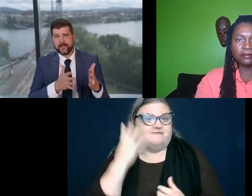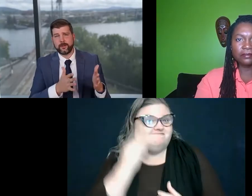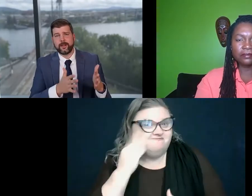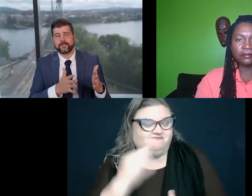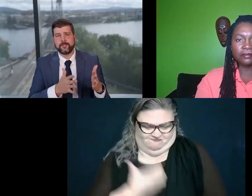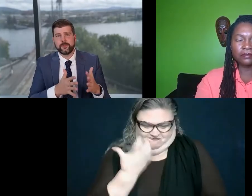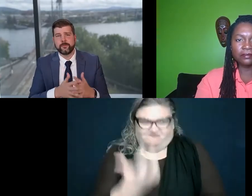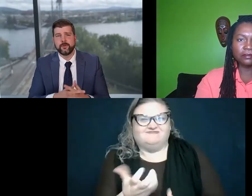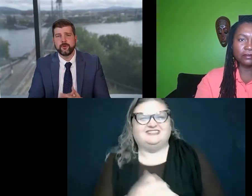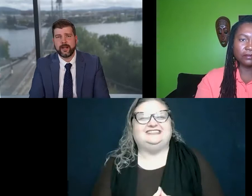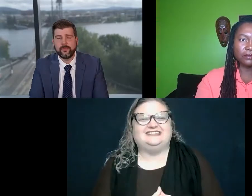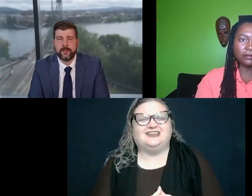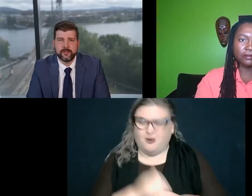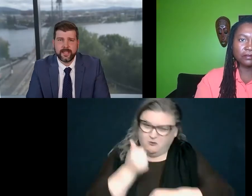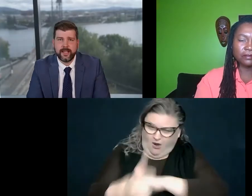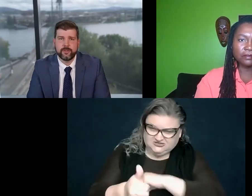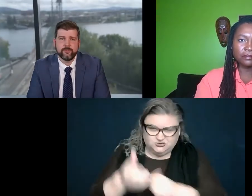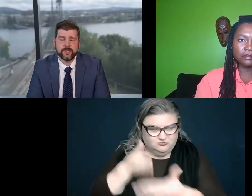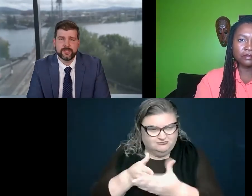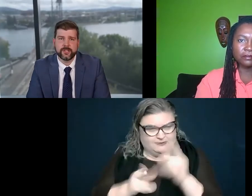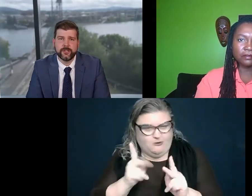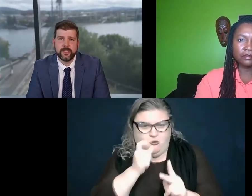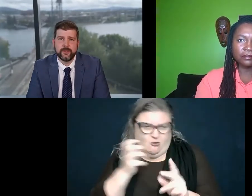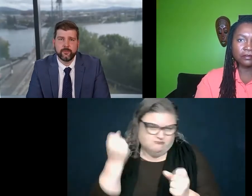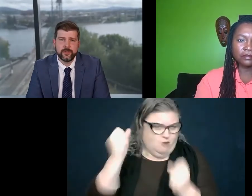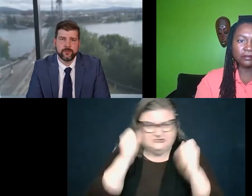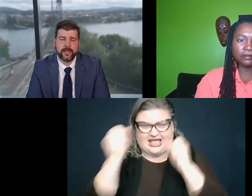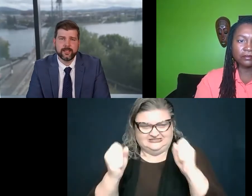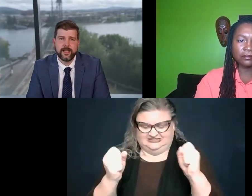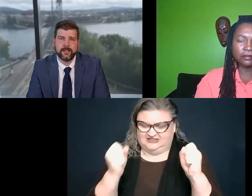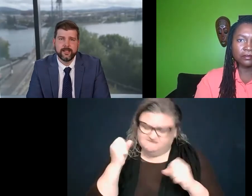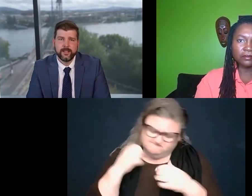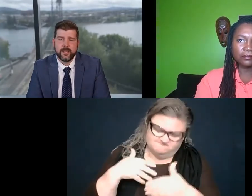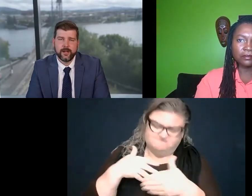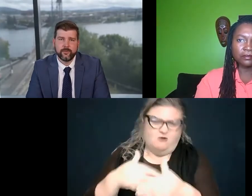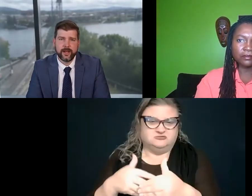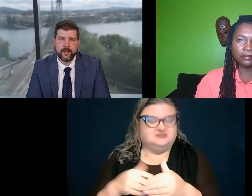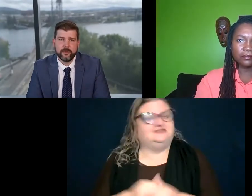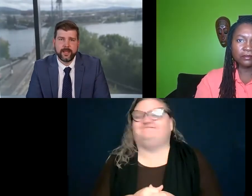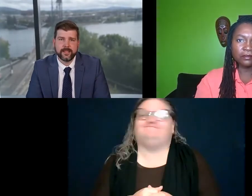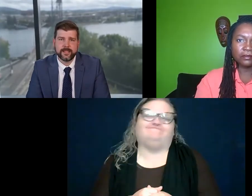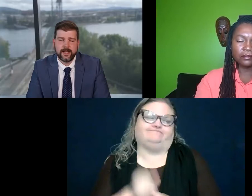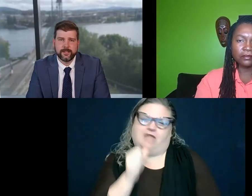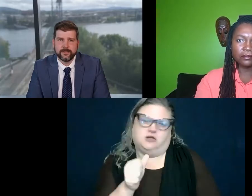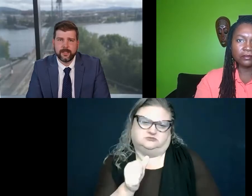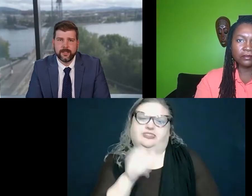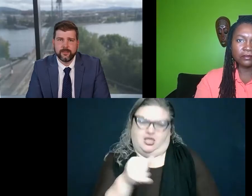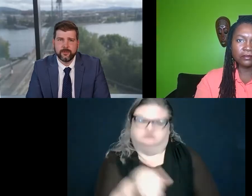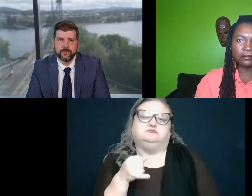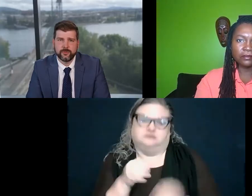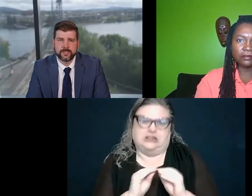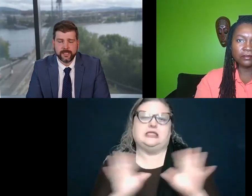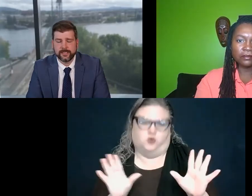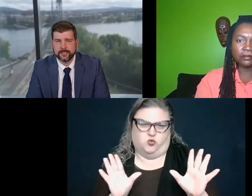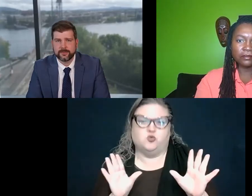But we're not going to prosecute people who are out there to have their voices heard. And we drew that line right off the bat to honor